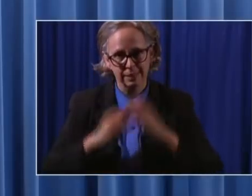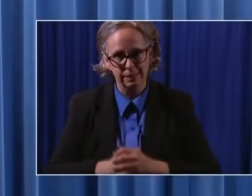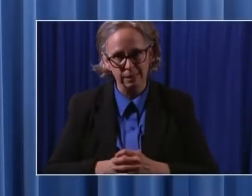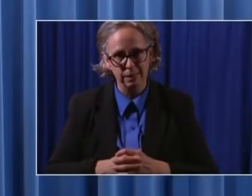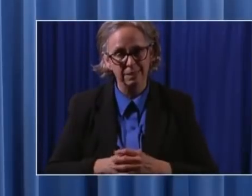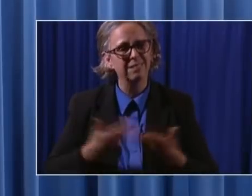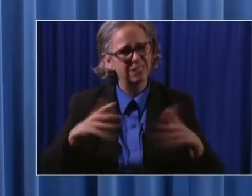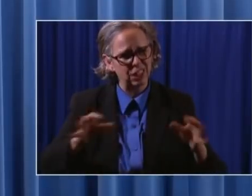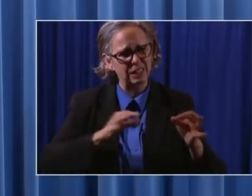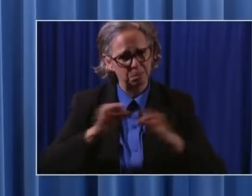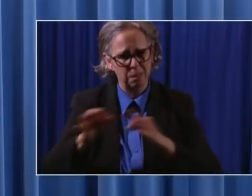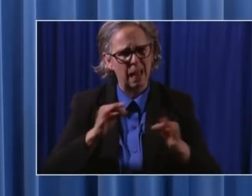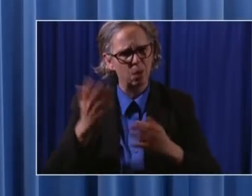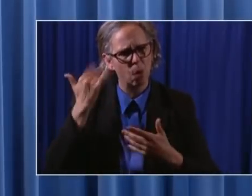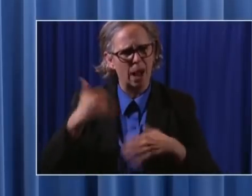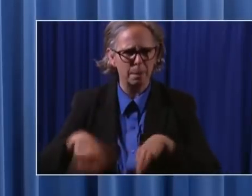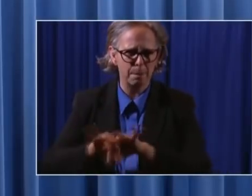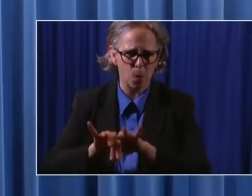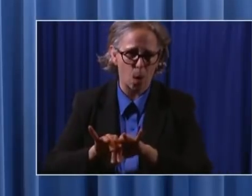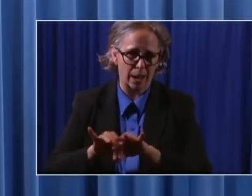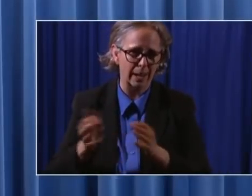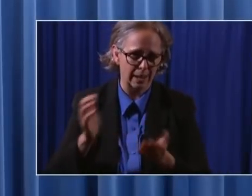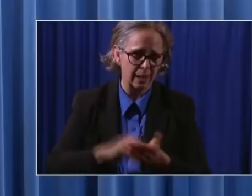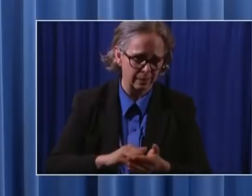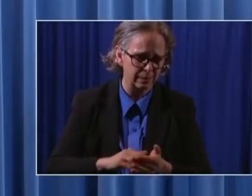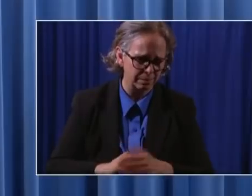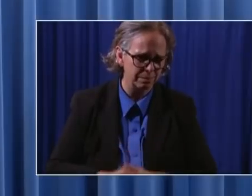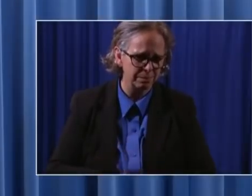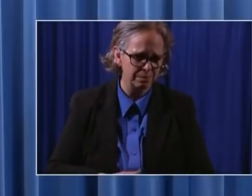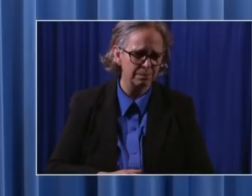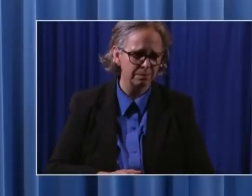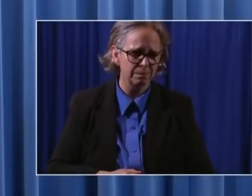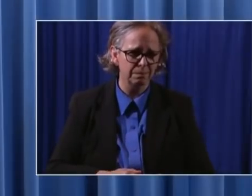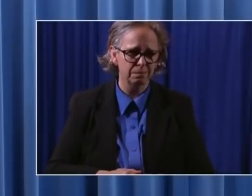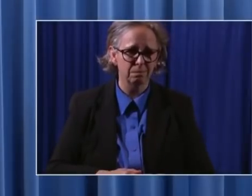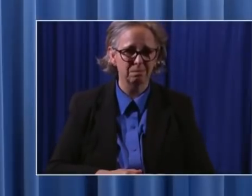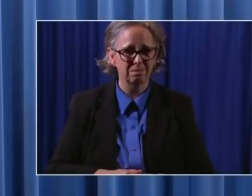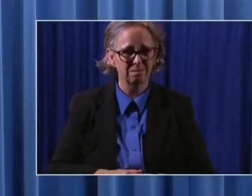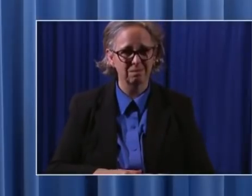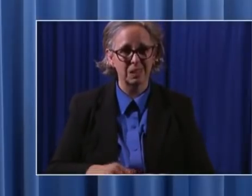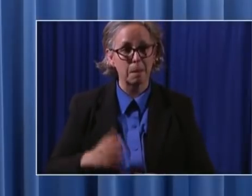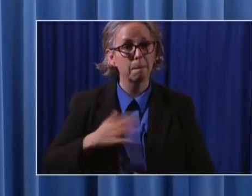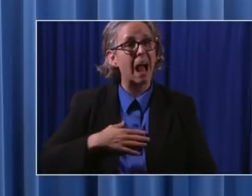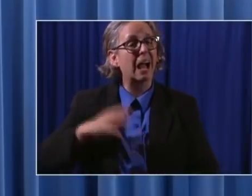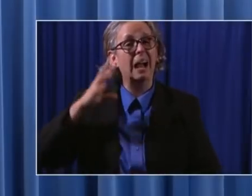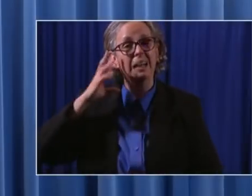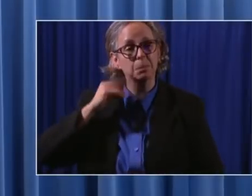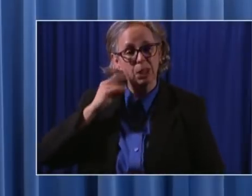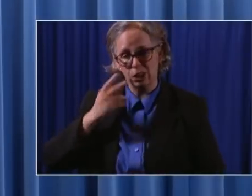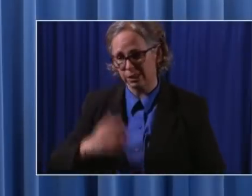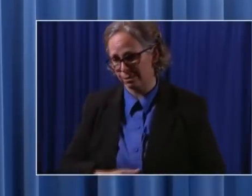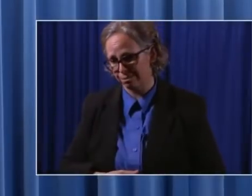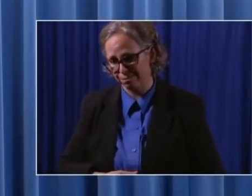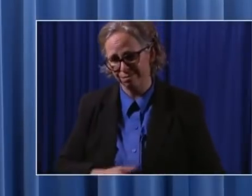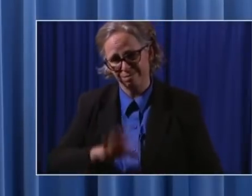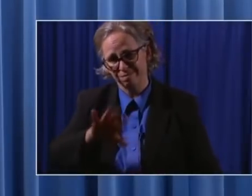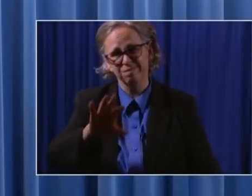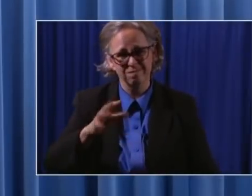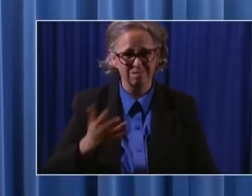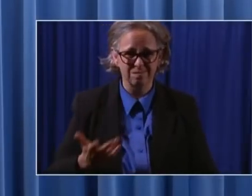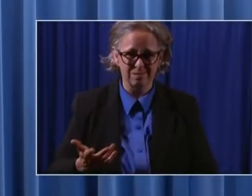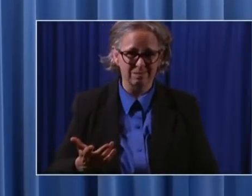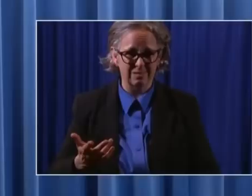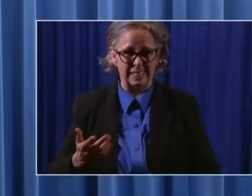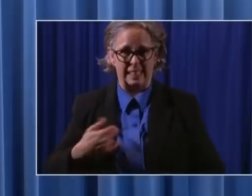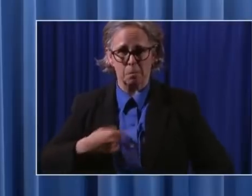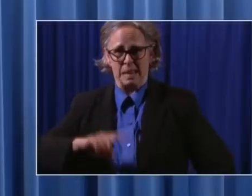masks. My experience in life is that people react generally better when you